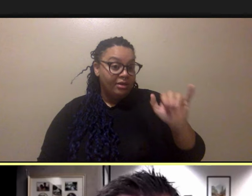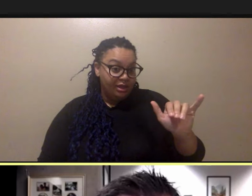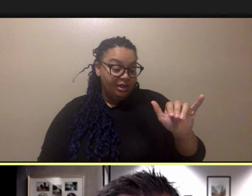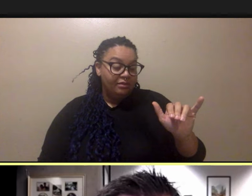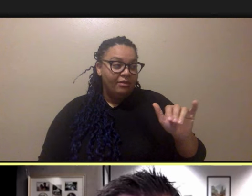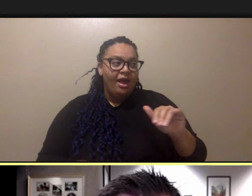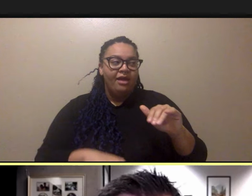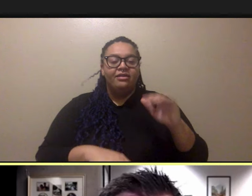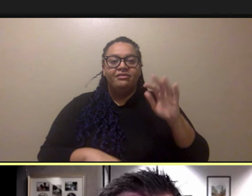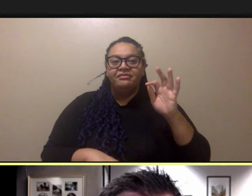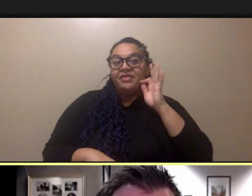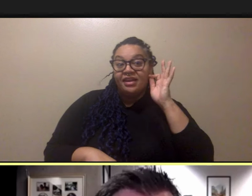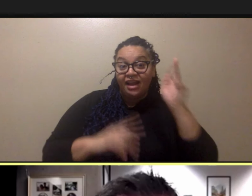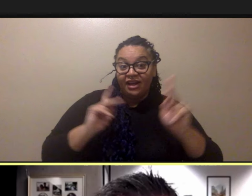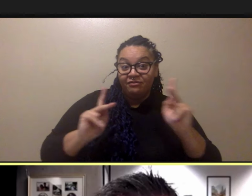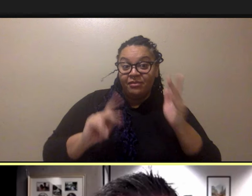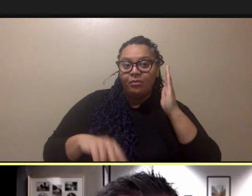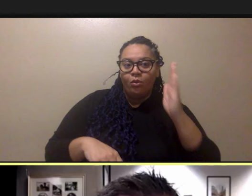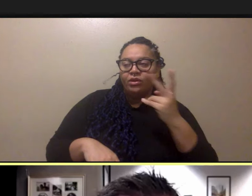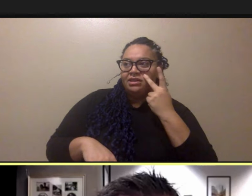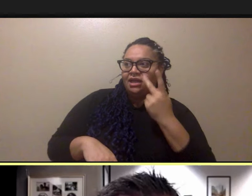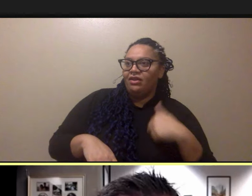are than the brutal papists.